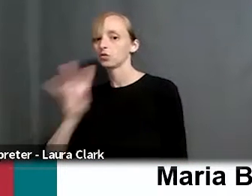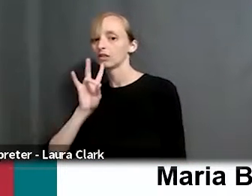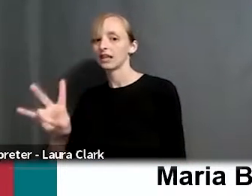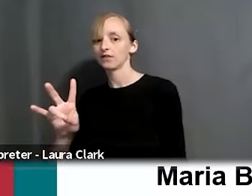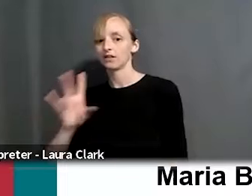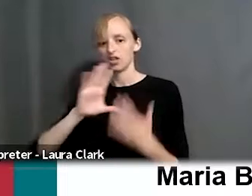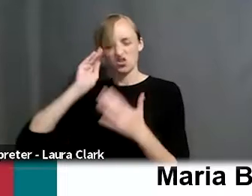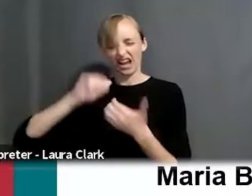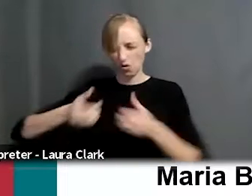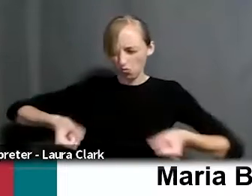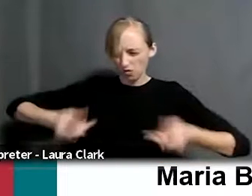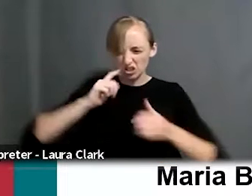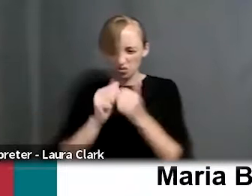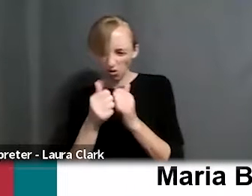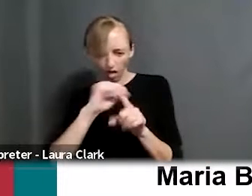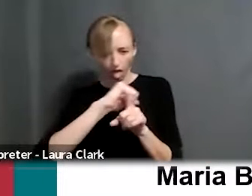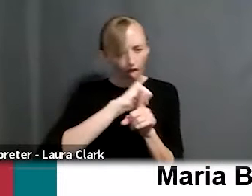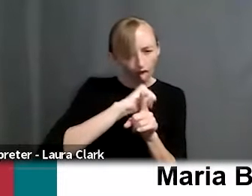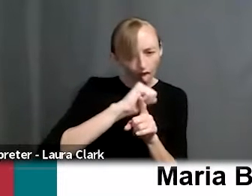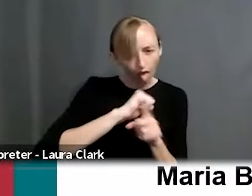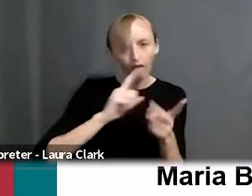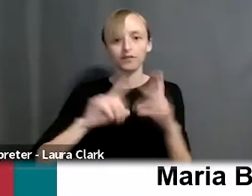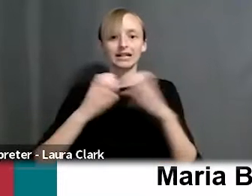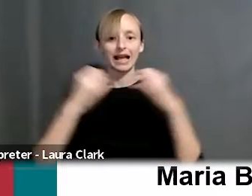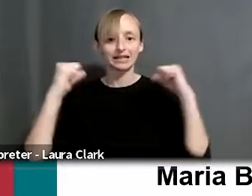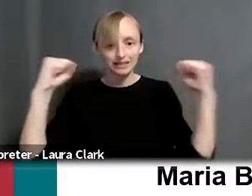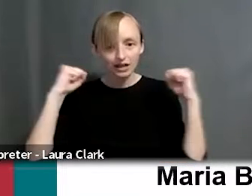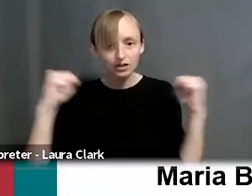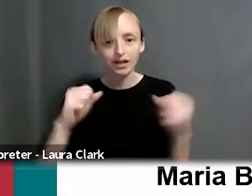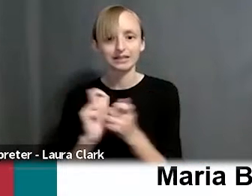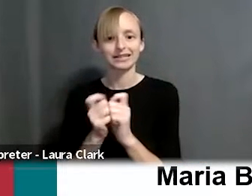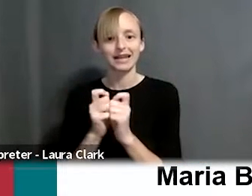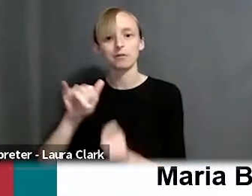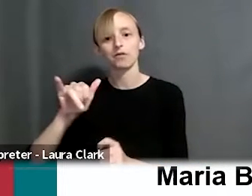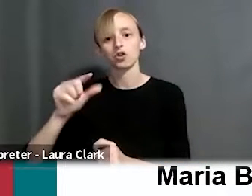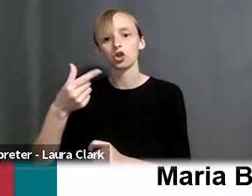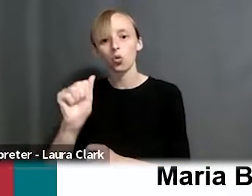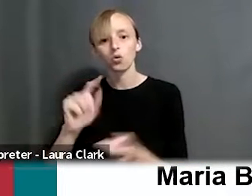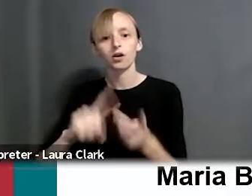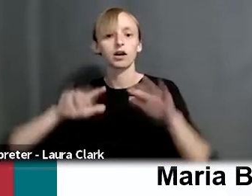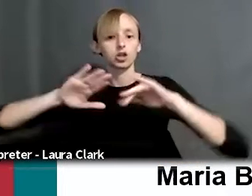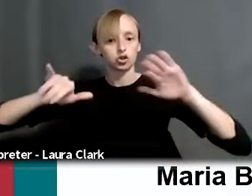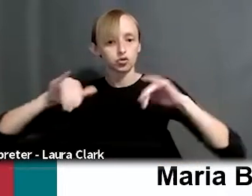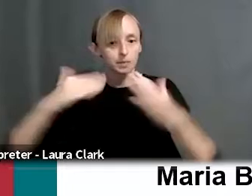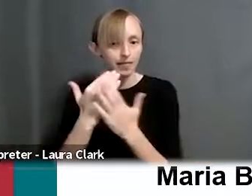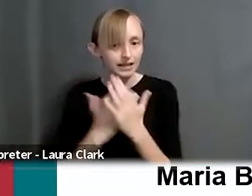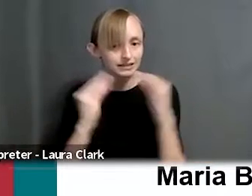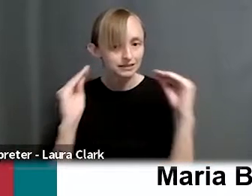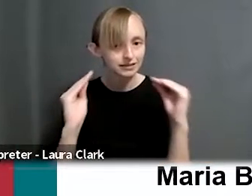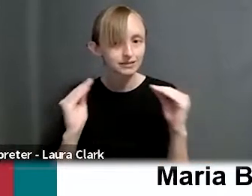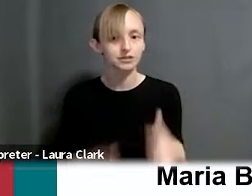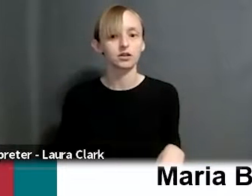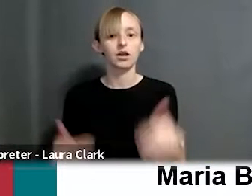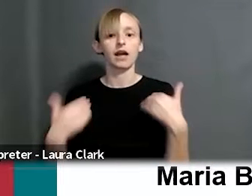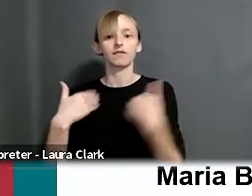to play sports. We have exercise classes, adaptive yoga classes, swim lessons, and then we have